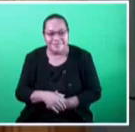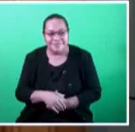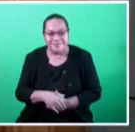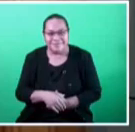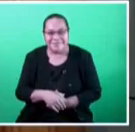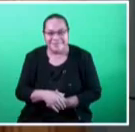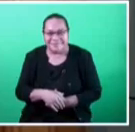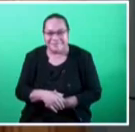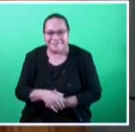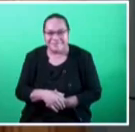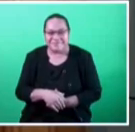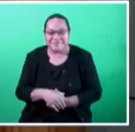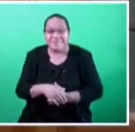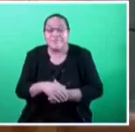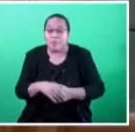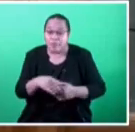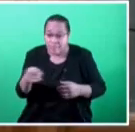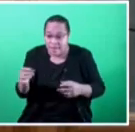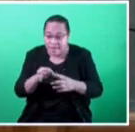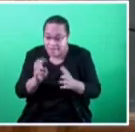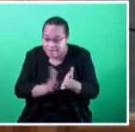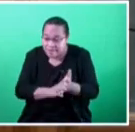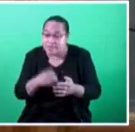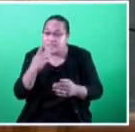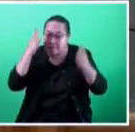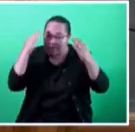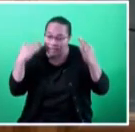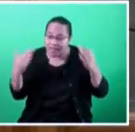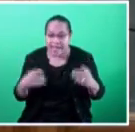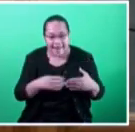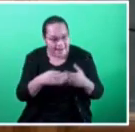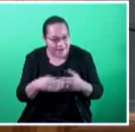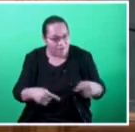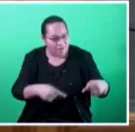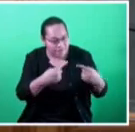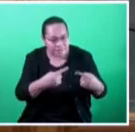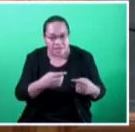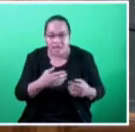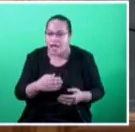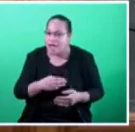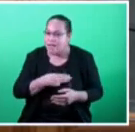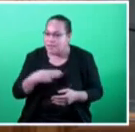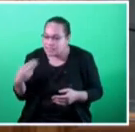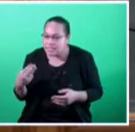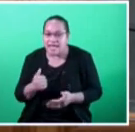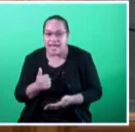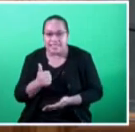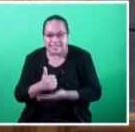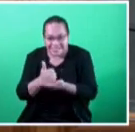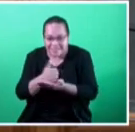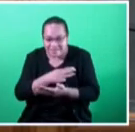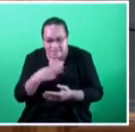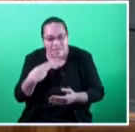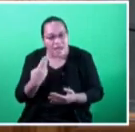Honourable Speaker, Honourable Prime Minister, Honourable Leader of Opposition, Honourable Ministers, Assistant Ministers, Honourable Members of